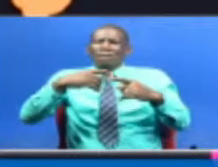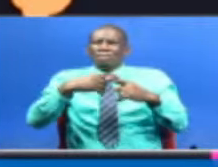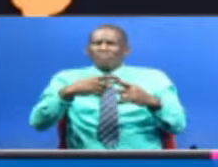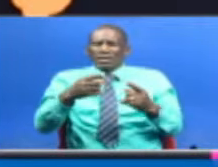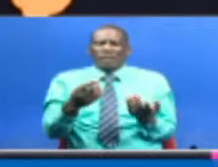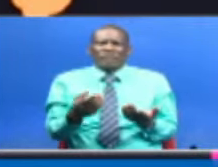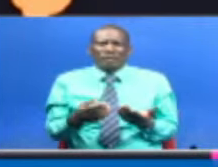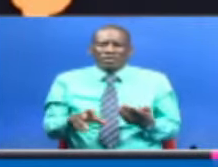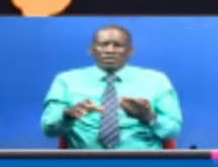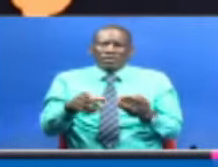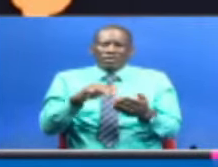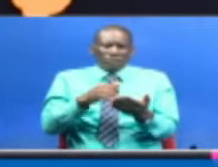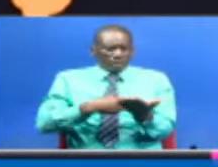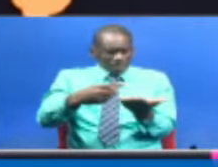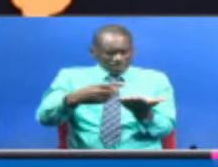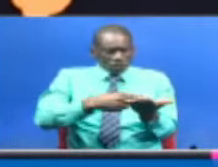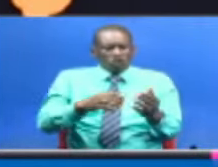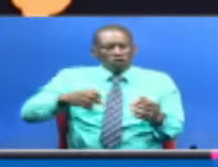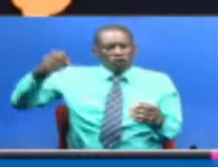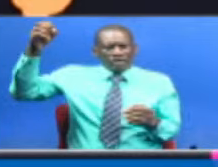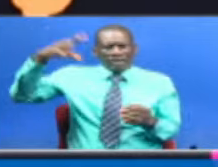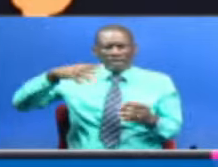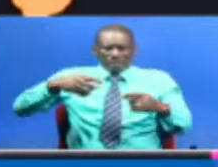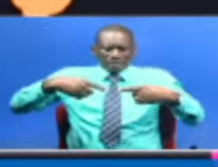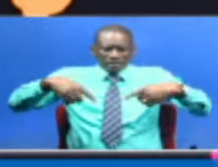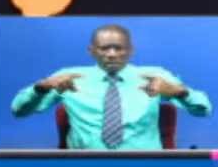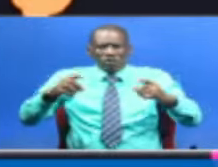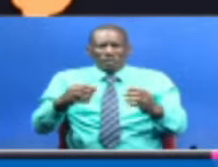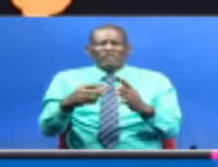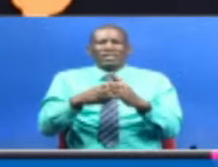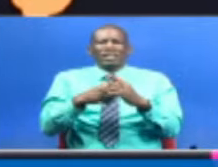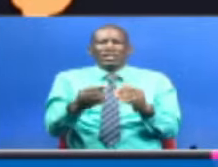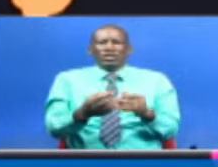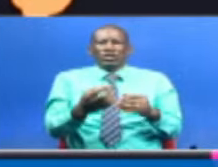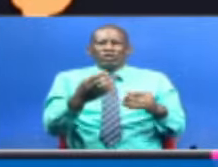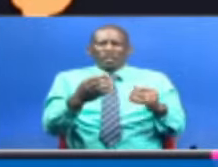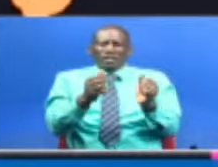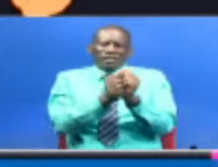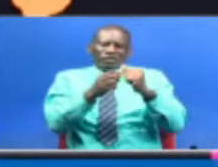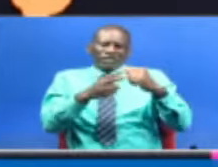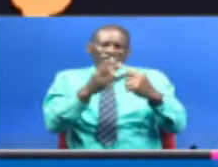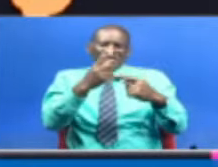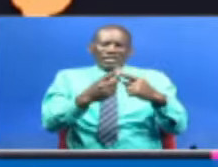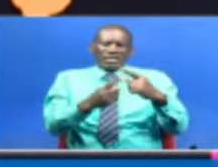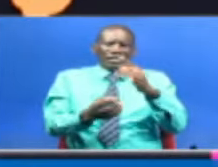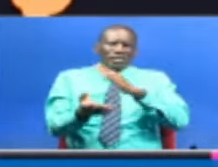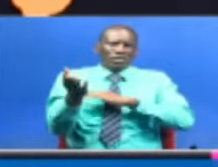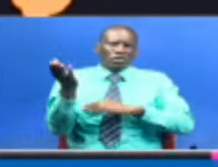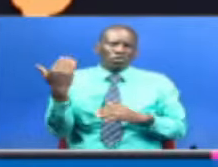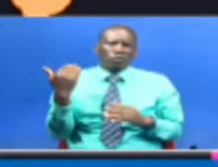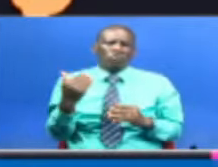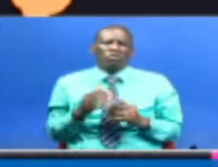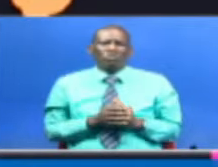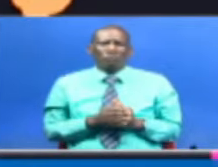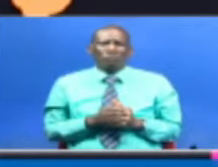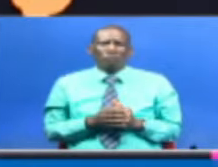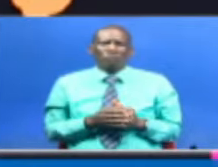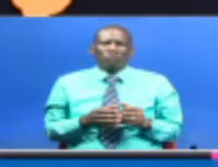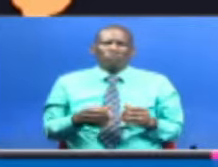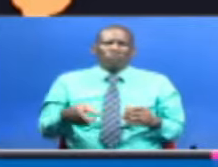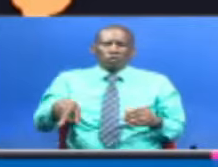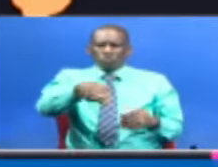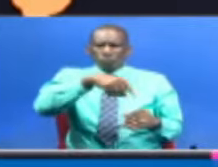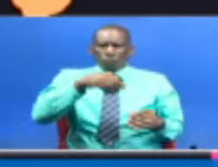But the conversation of energy efficiency started 17 years ago. We house